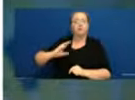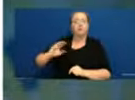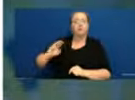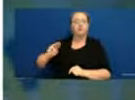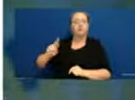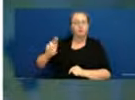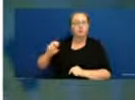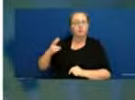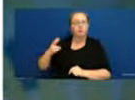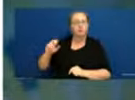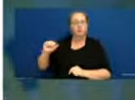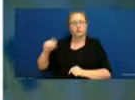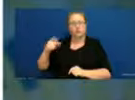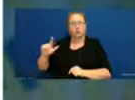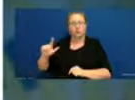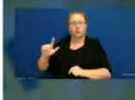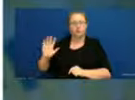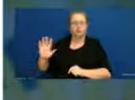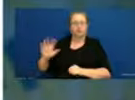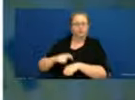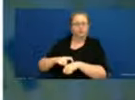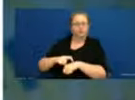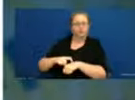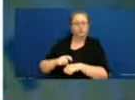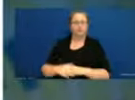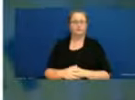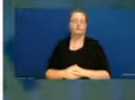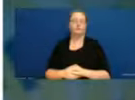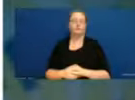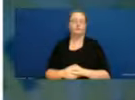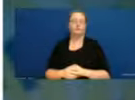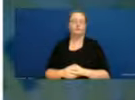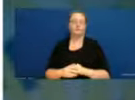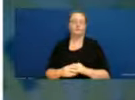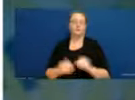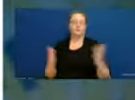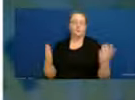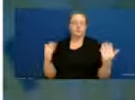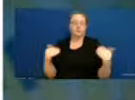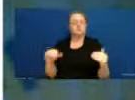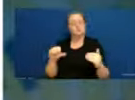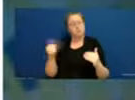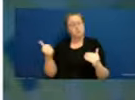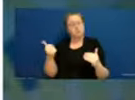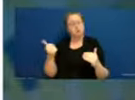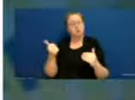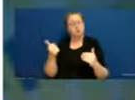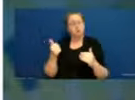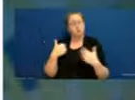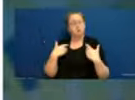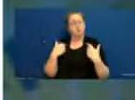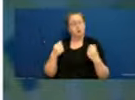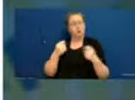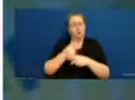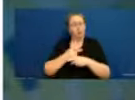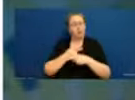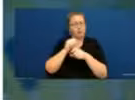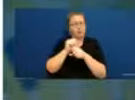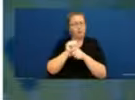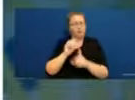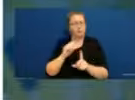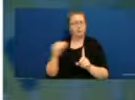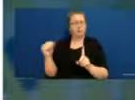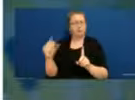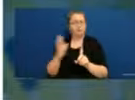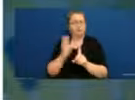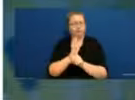pandemic. And as you can see here, there's a variety of other healthcare workers who have been exposed.